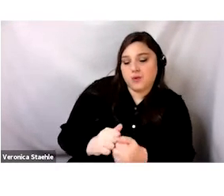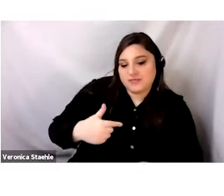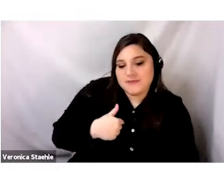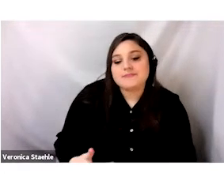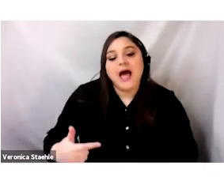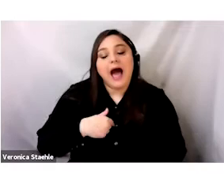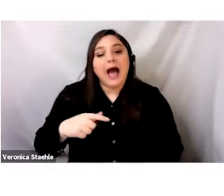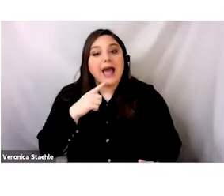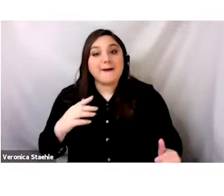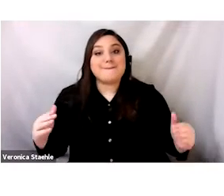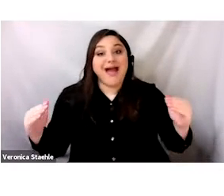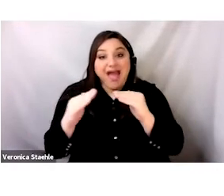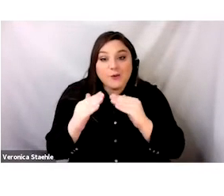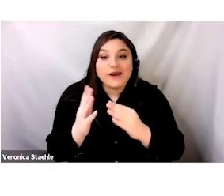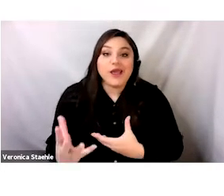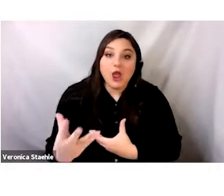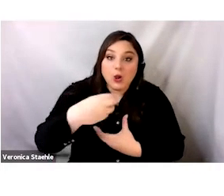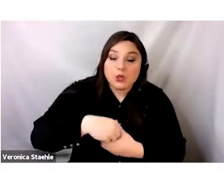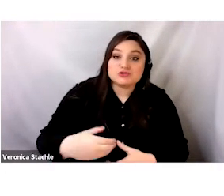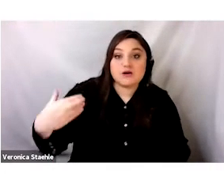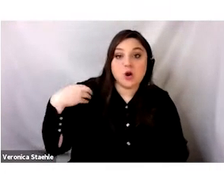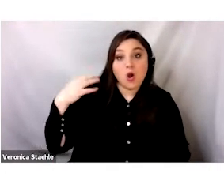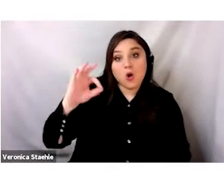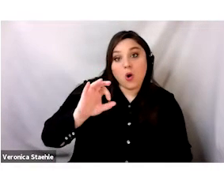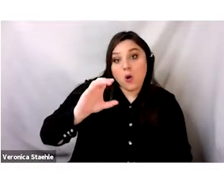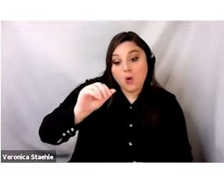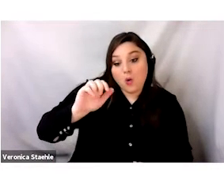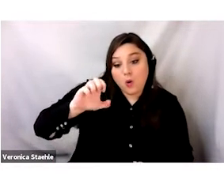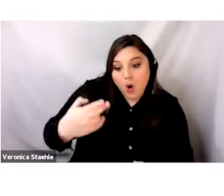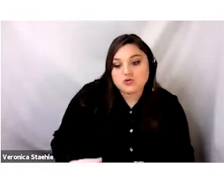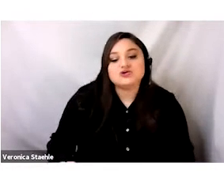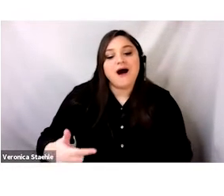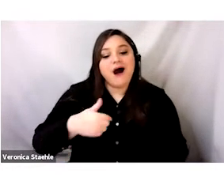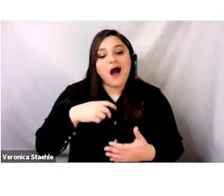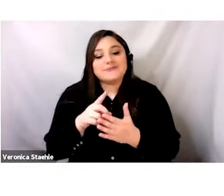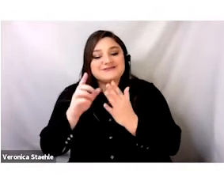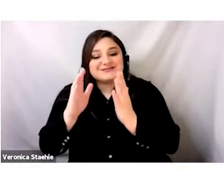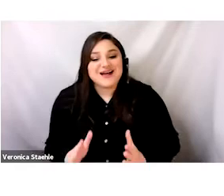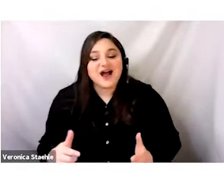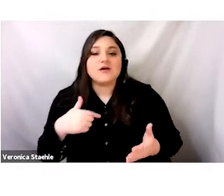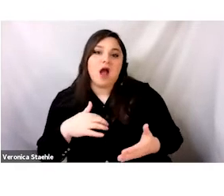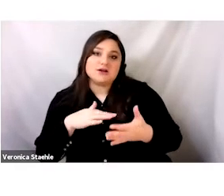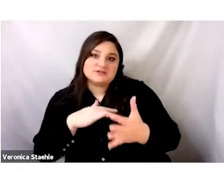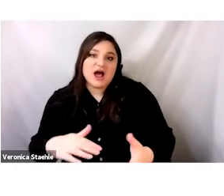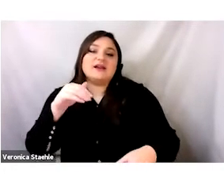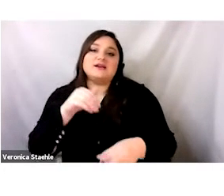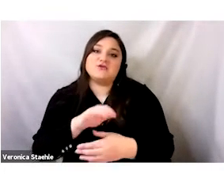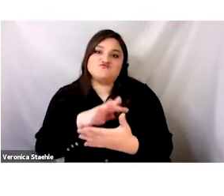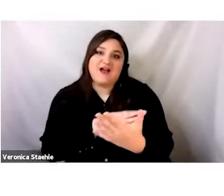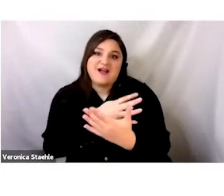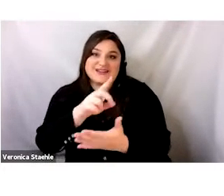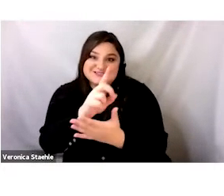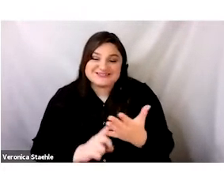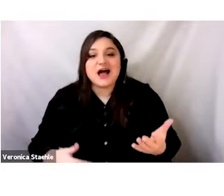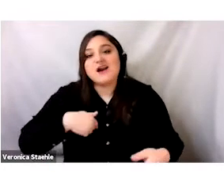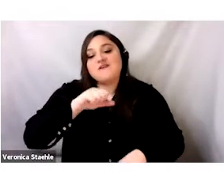I am a designer, actually studied and practiced graphic design, having worked in the advertising and marketing industry for almost